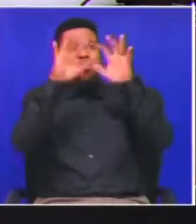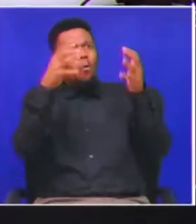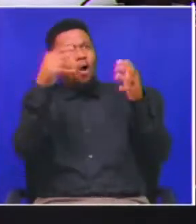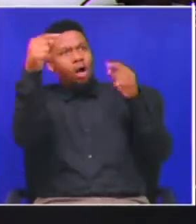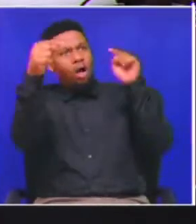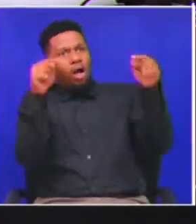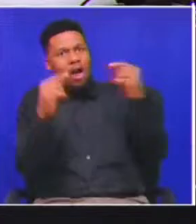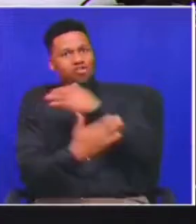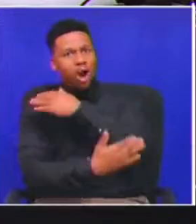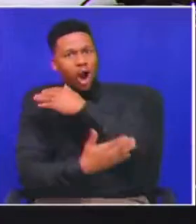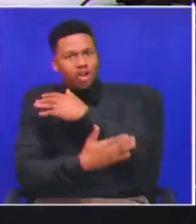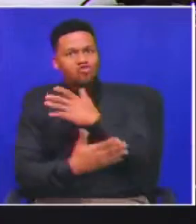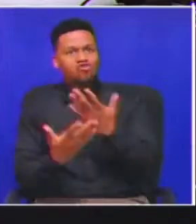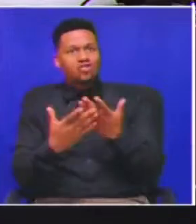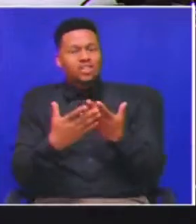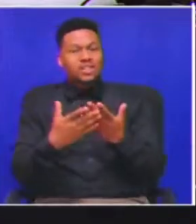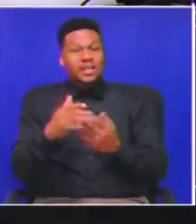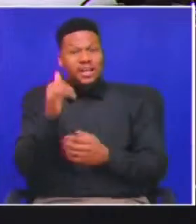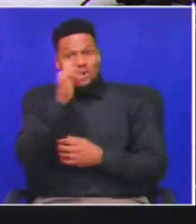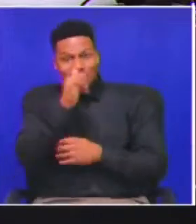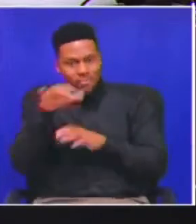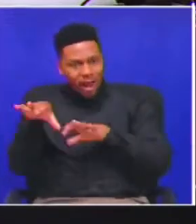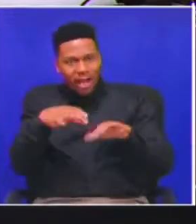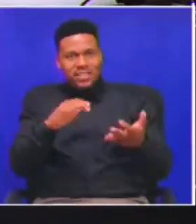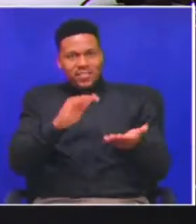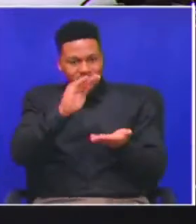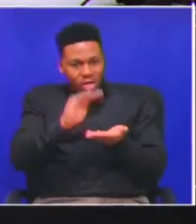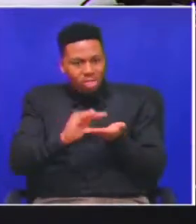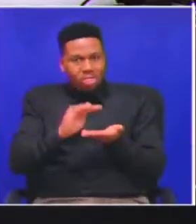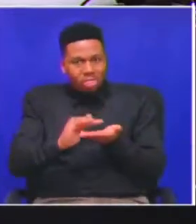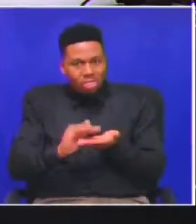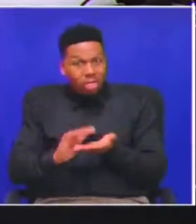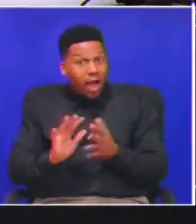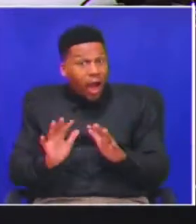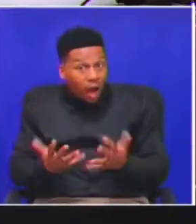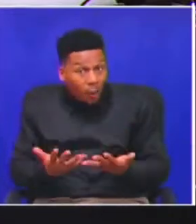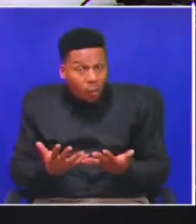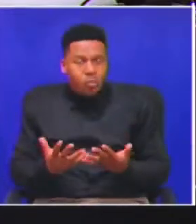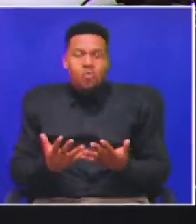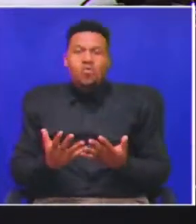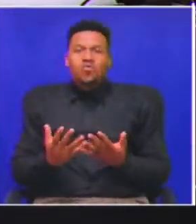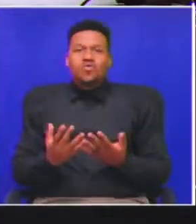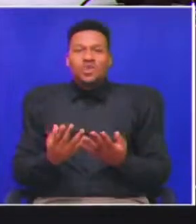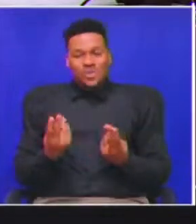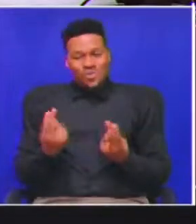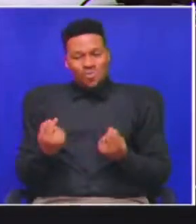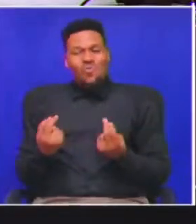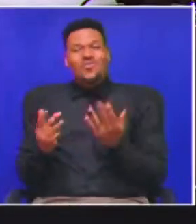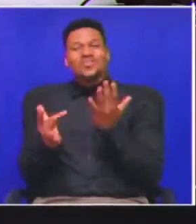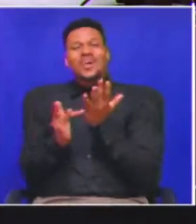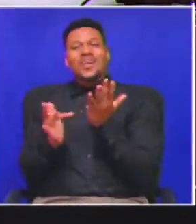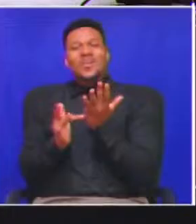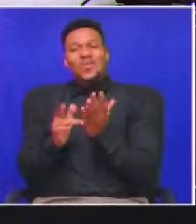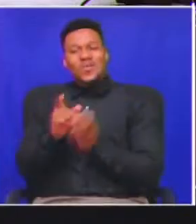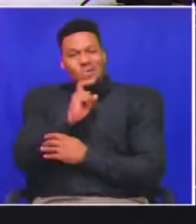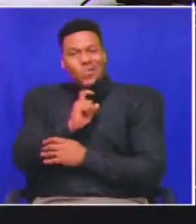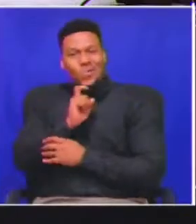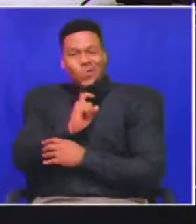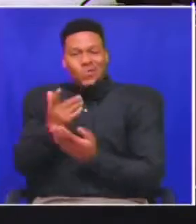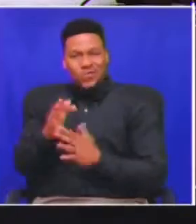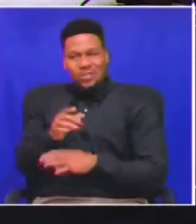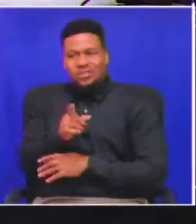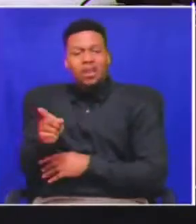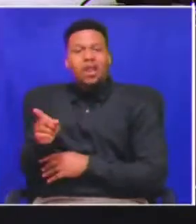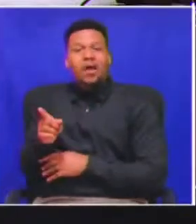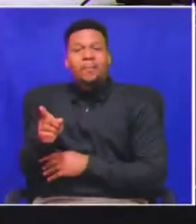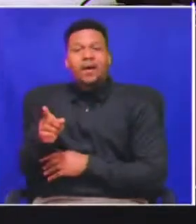by utilizing modern methods of technology. There could be artificial